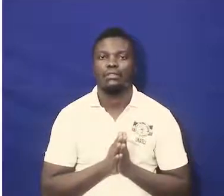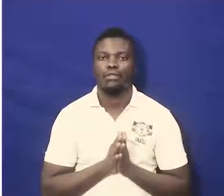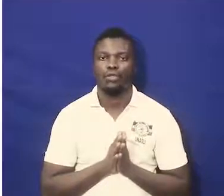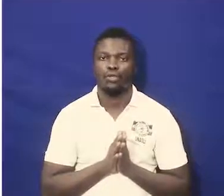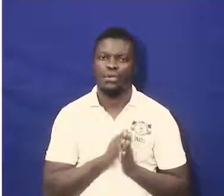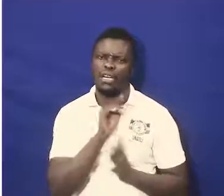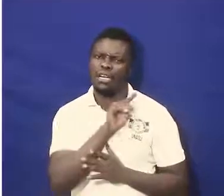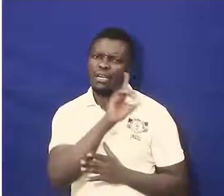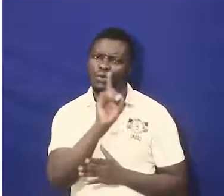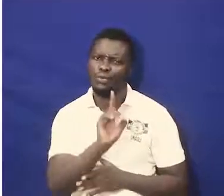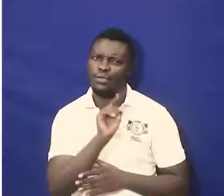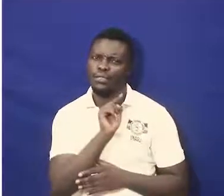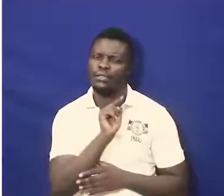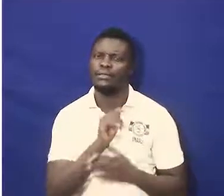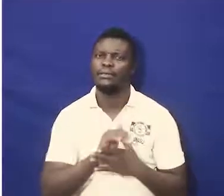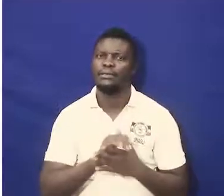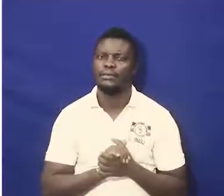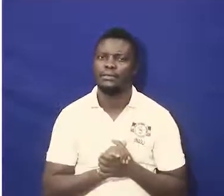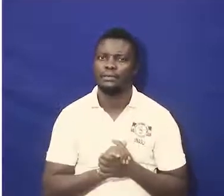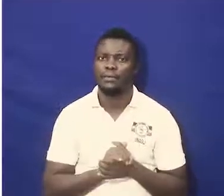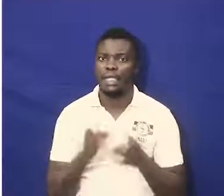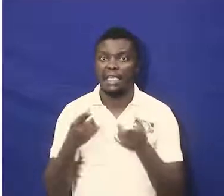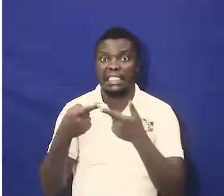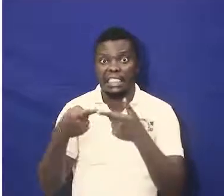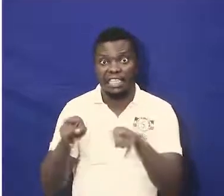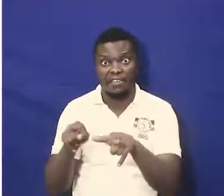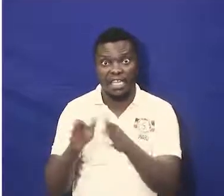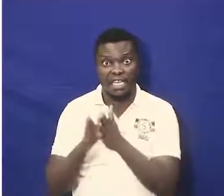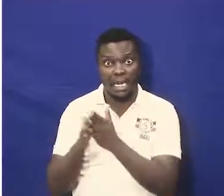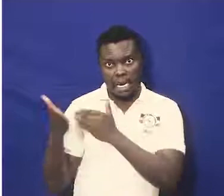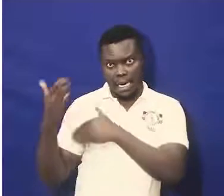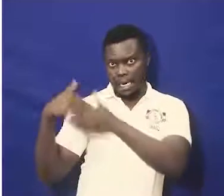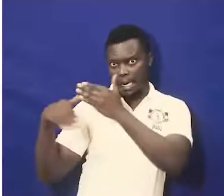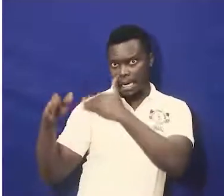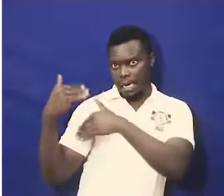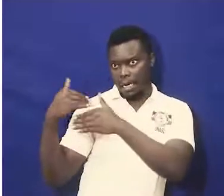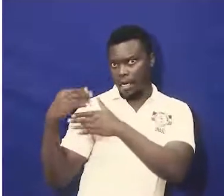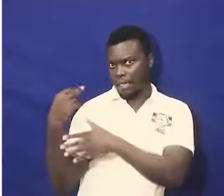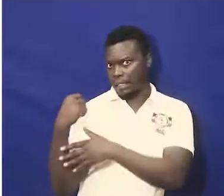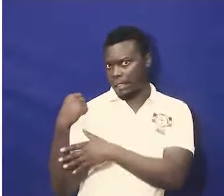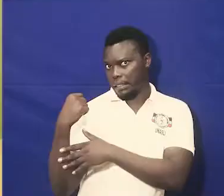This question is different from the one that we've just done,